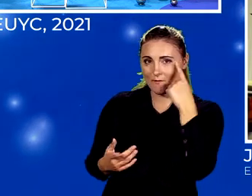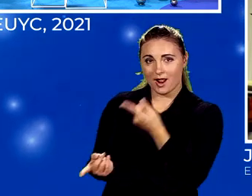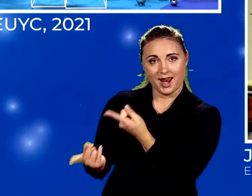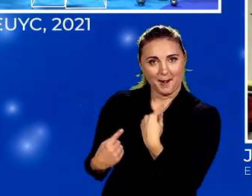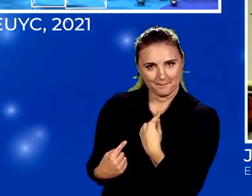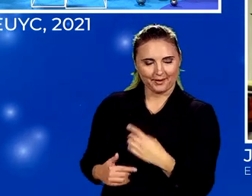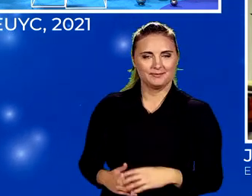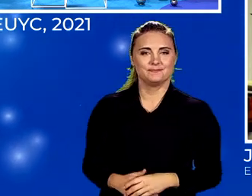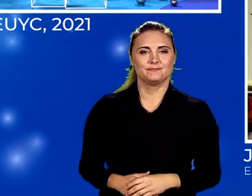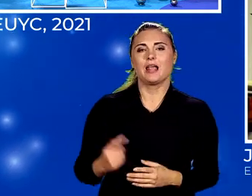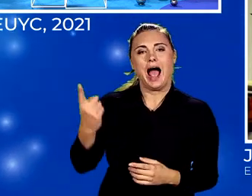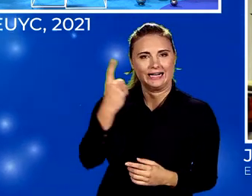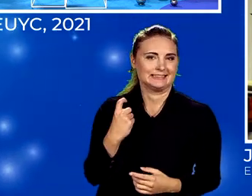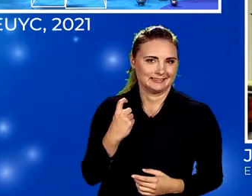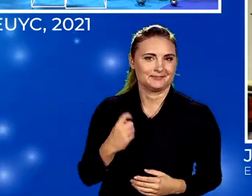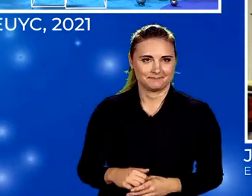ago.